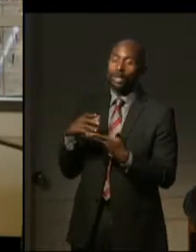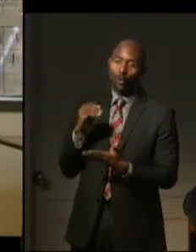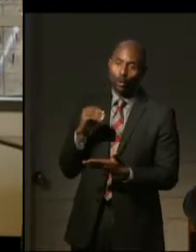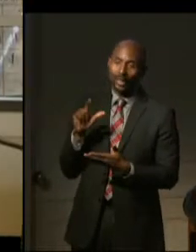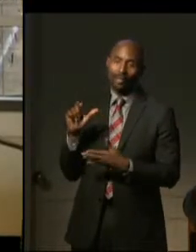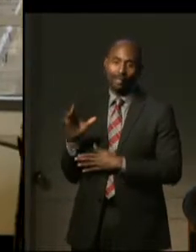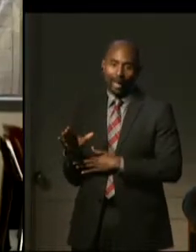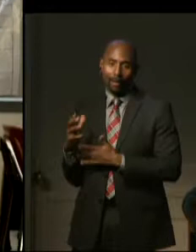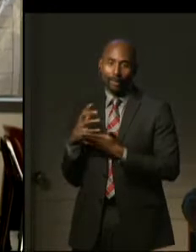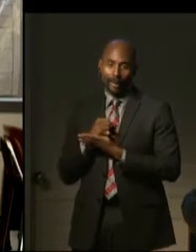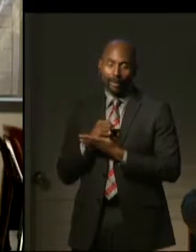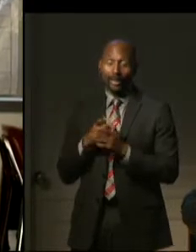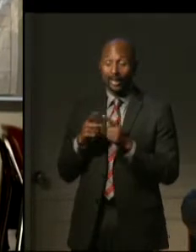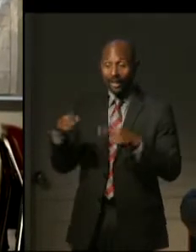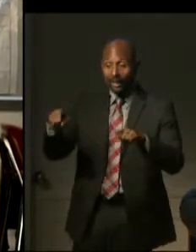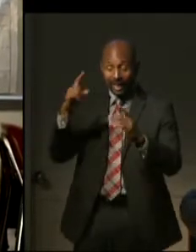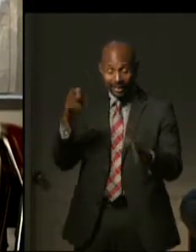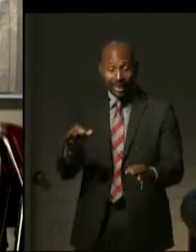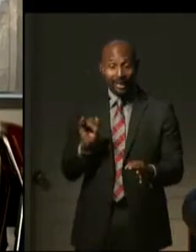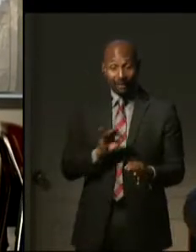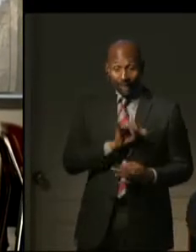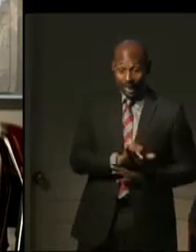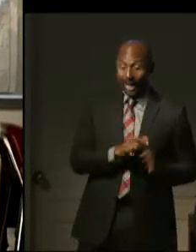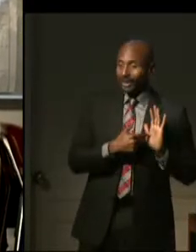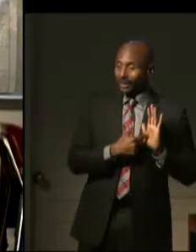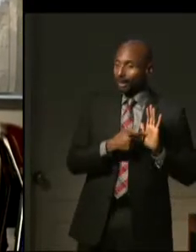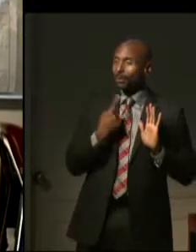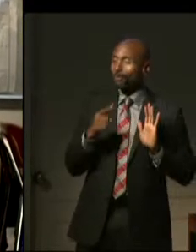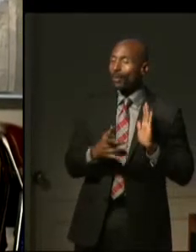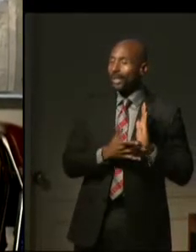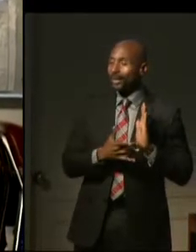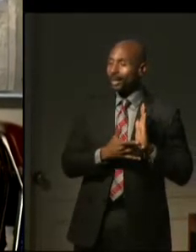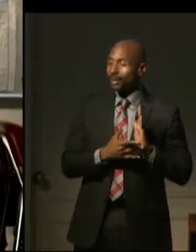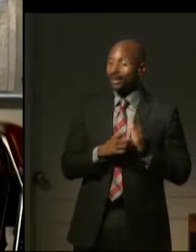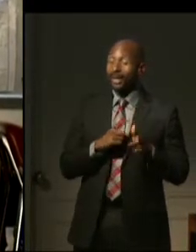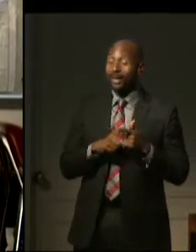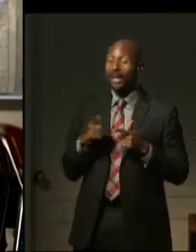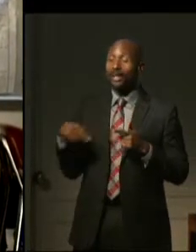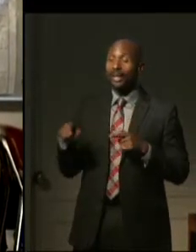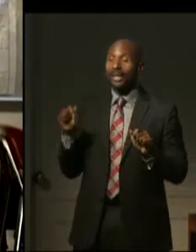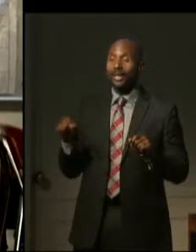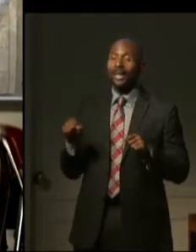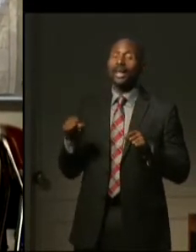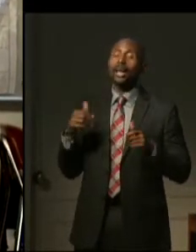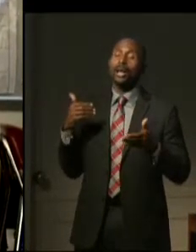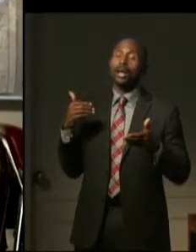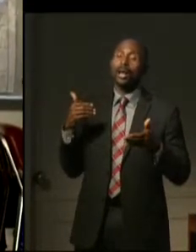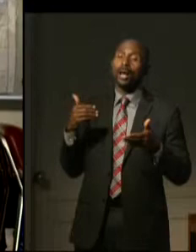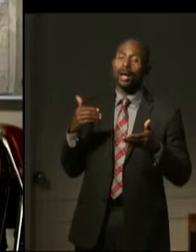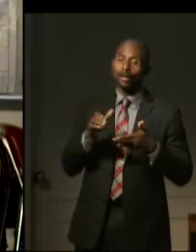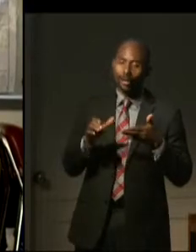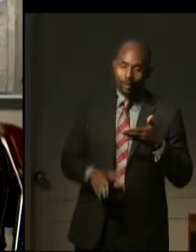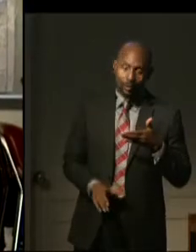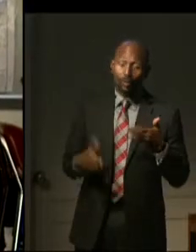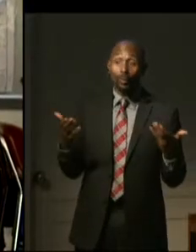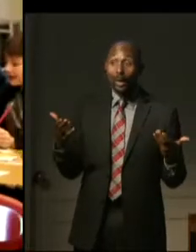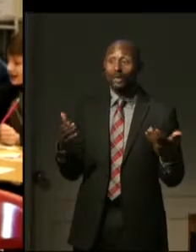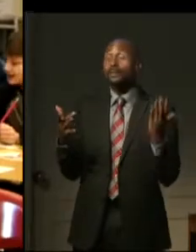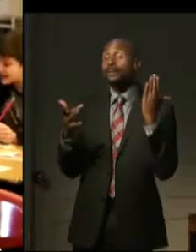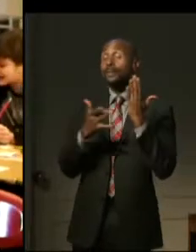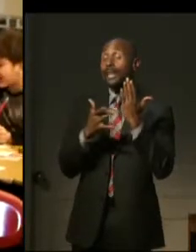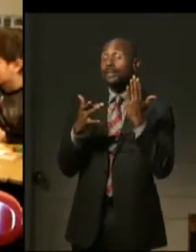whether or not those are examples of technology. And as a result, they're able to come to the conclusion that technology